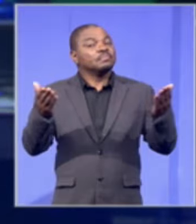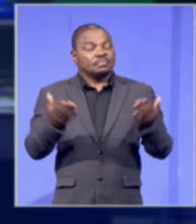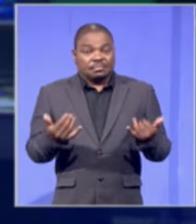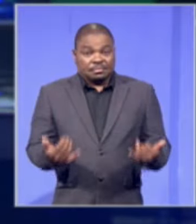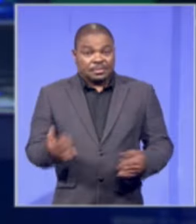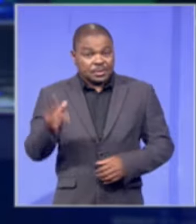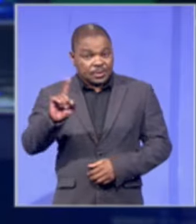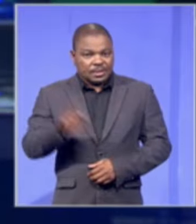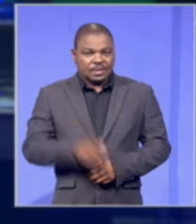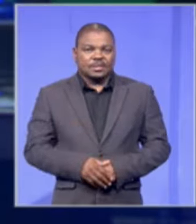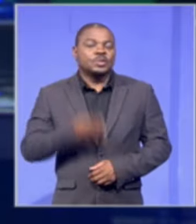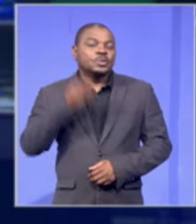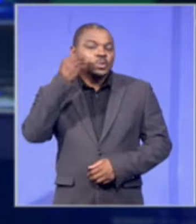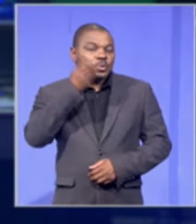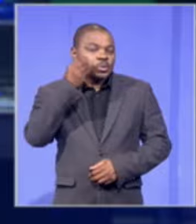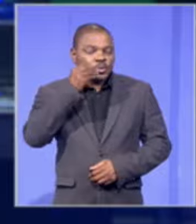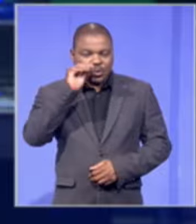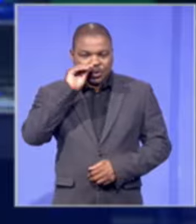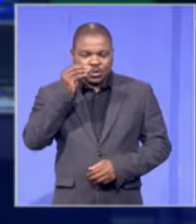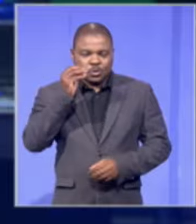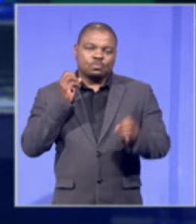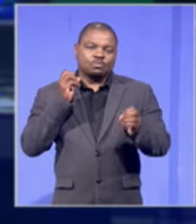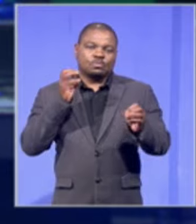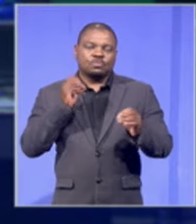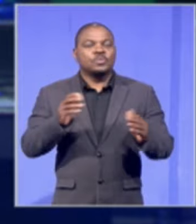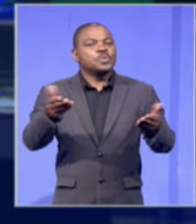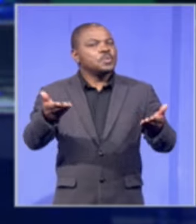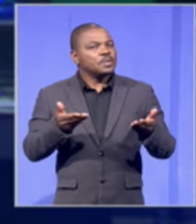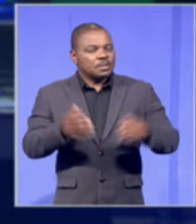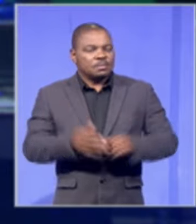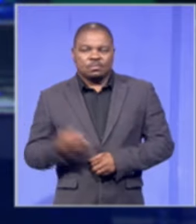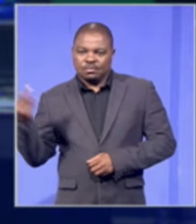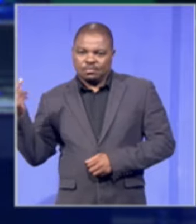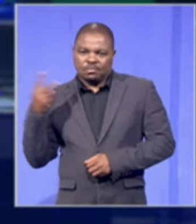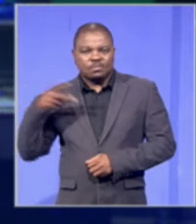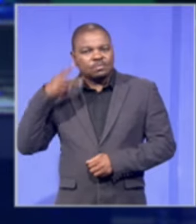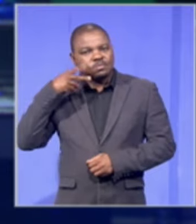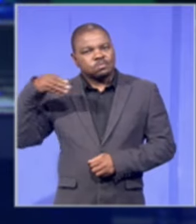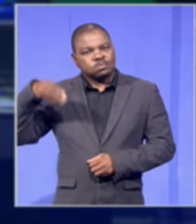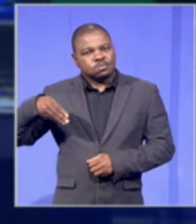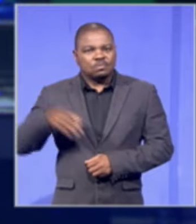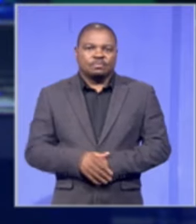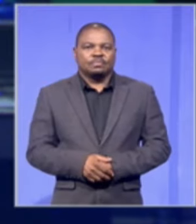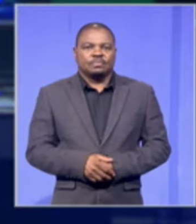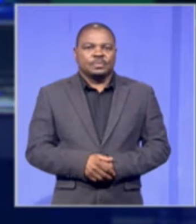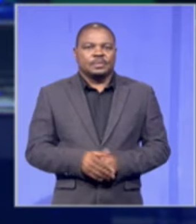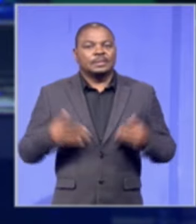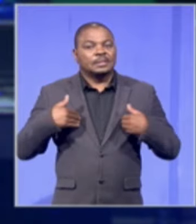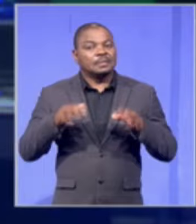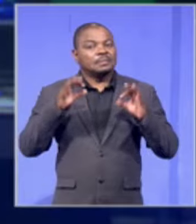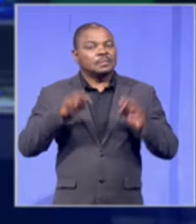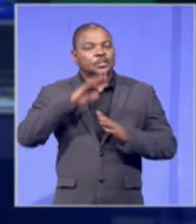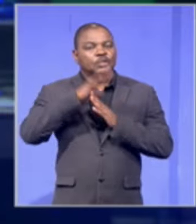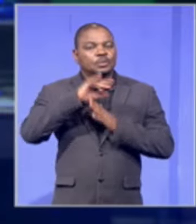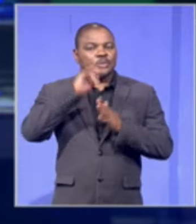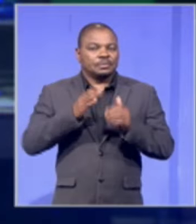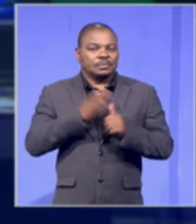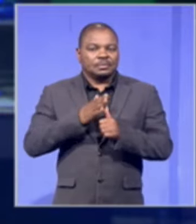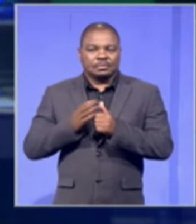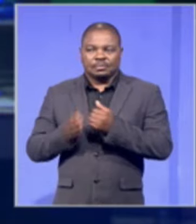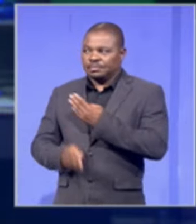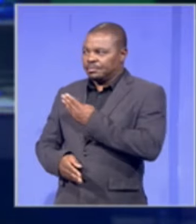ena ke kgaso e otlolohileng ya ditaba tsa Sesotho. Re a o amohela ke tsamaya mmoho le Agustin Letlalo. Ha re di thakgole ka o lekola dihloho.